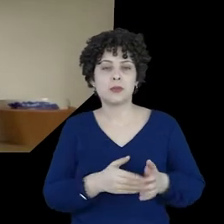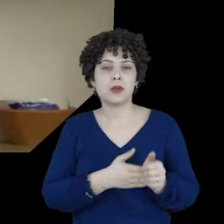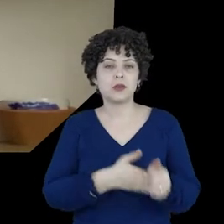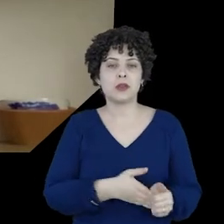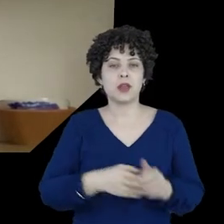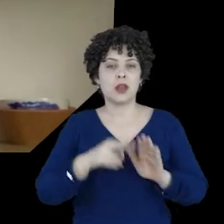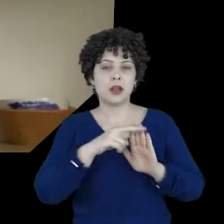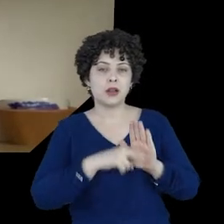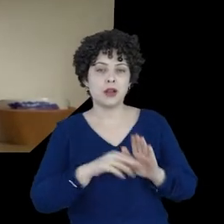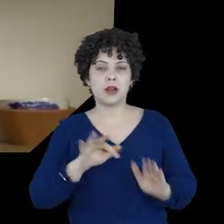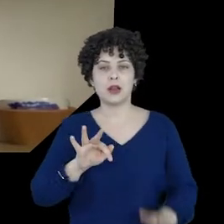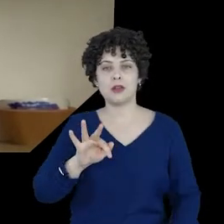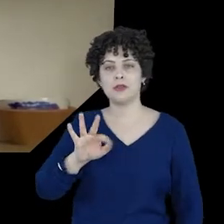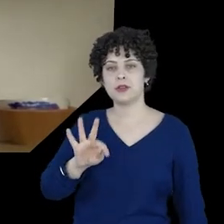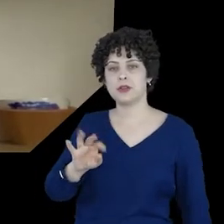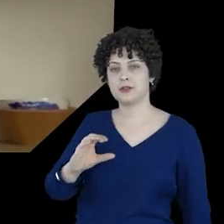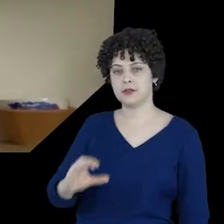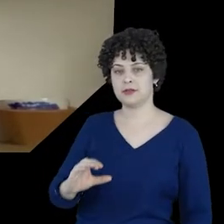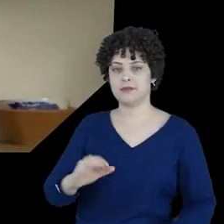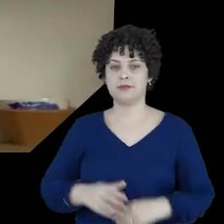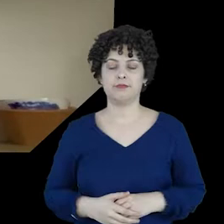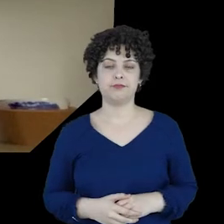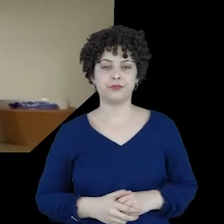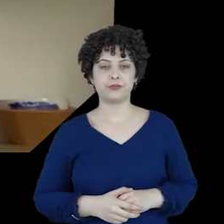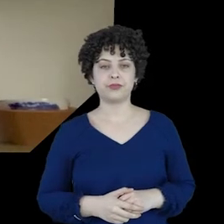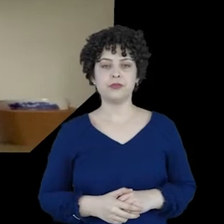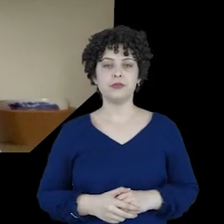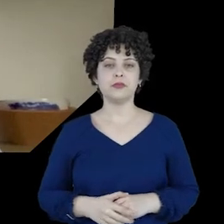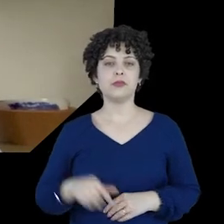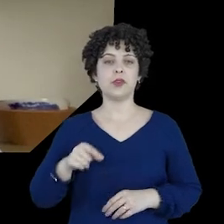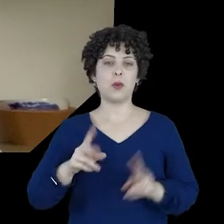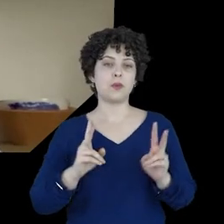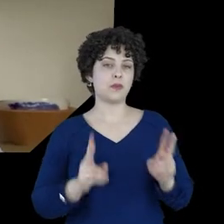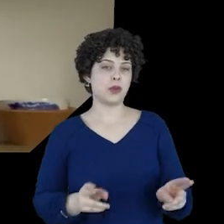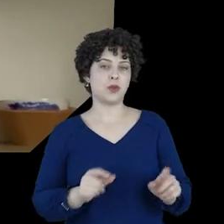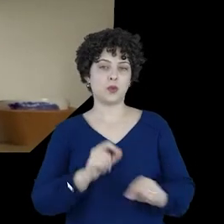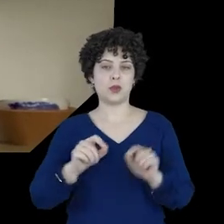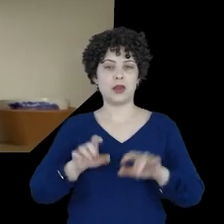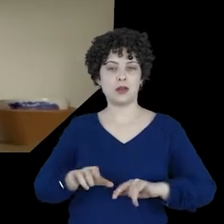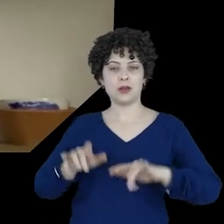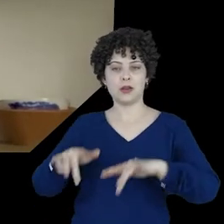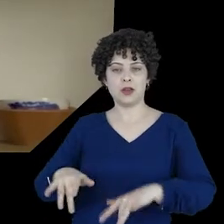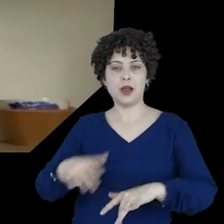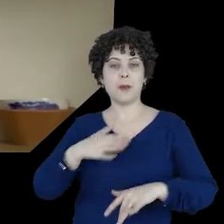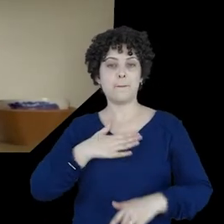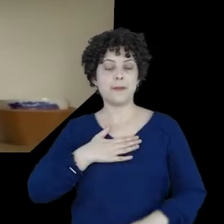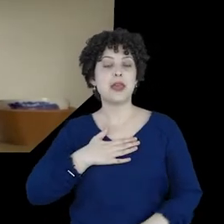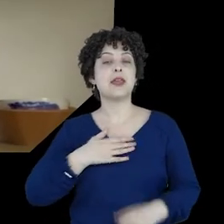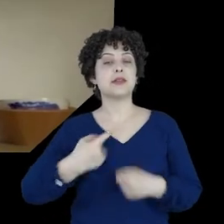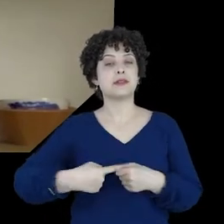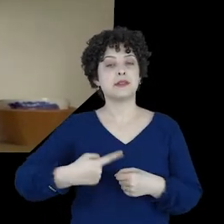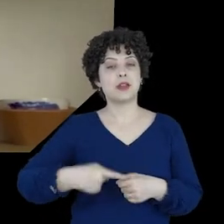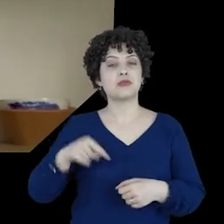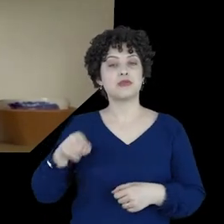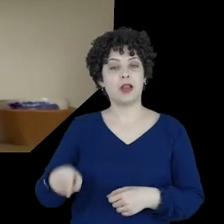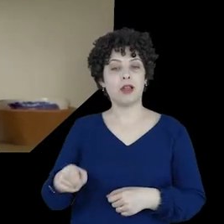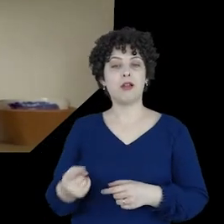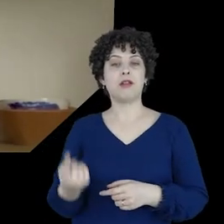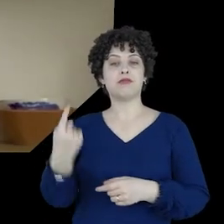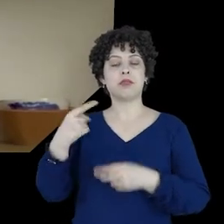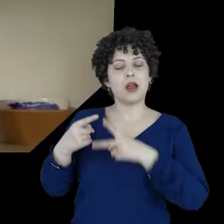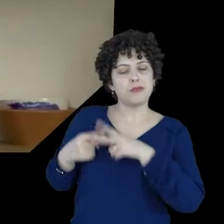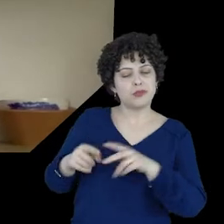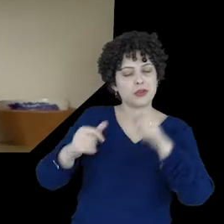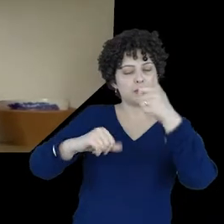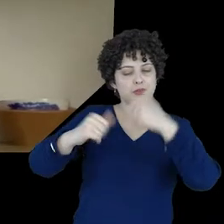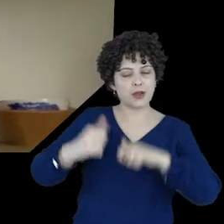of tool that the FTC could regulate on. And in Australia, in my hometown, we're looking at this too. As part of an ongoing review of